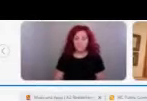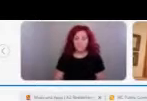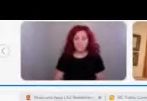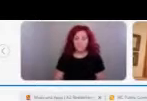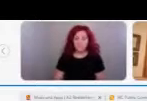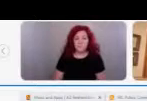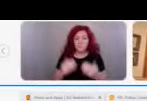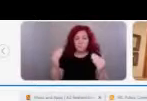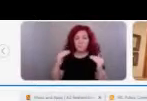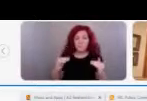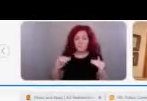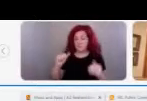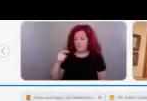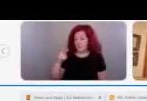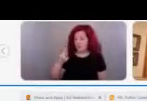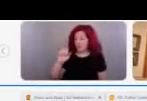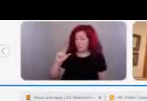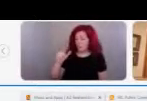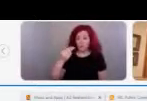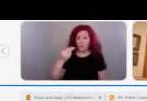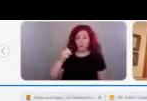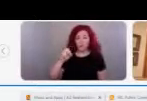we'll move to april hernandez